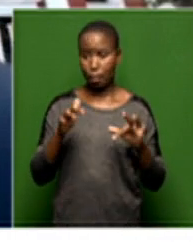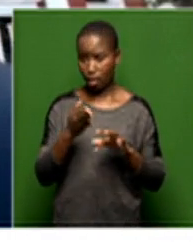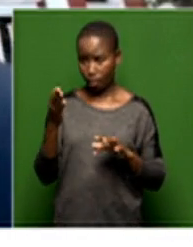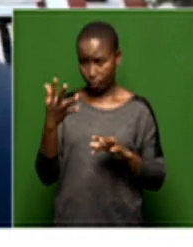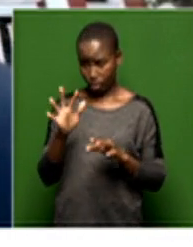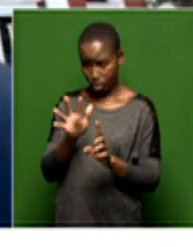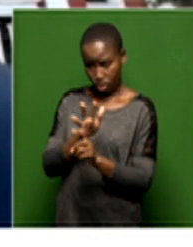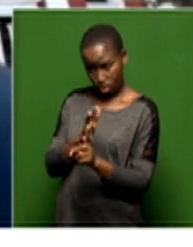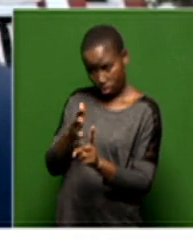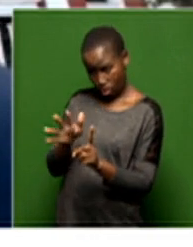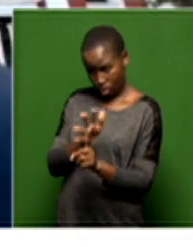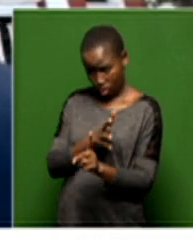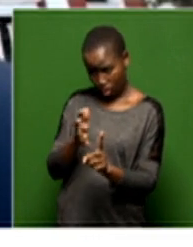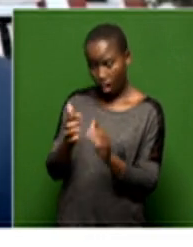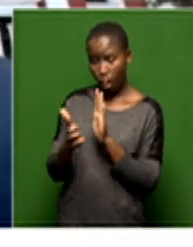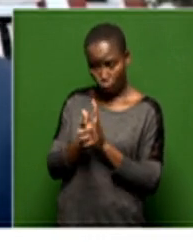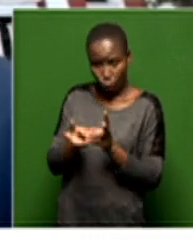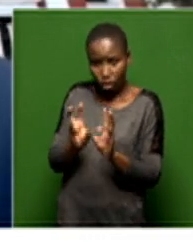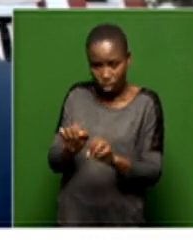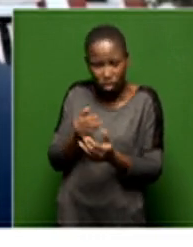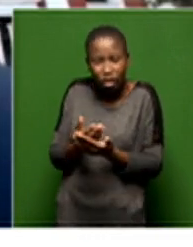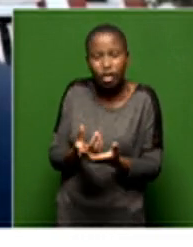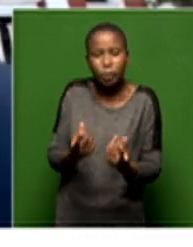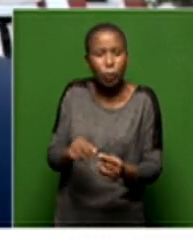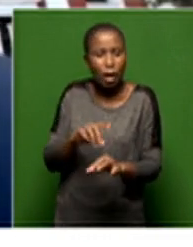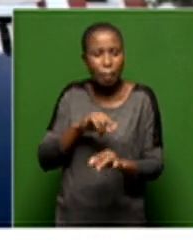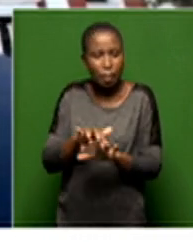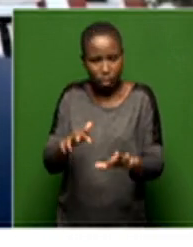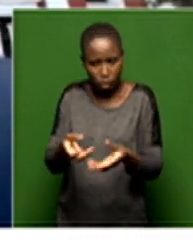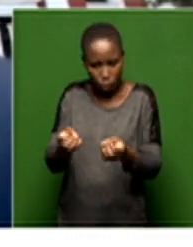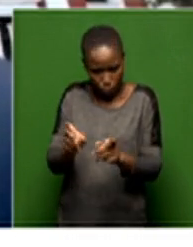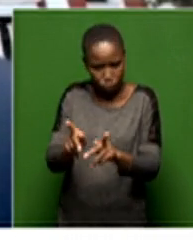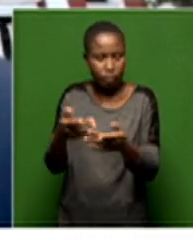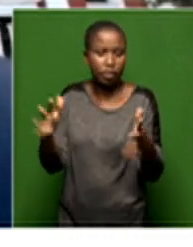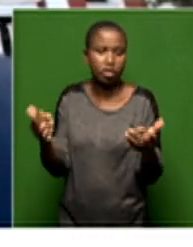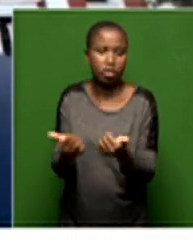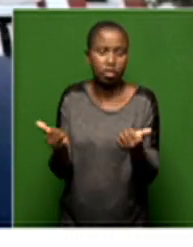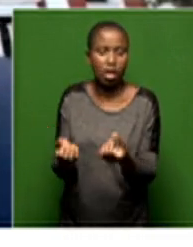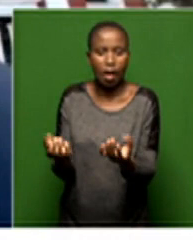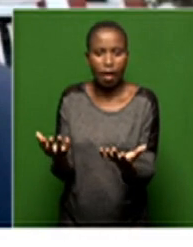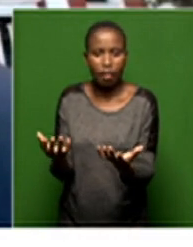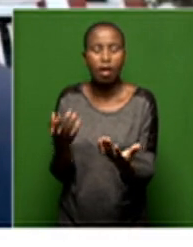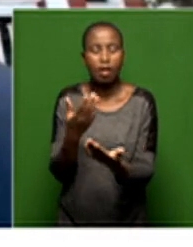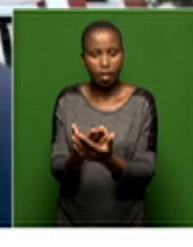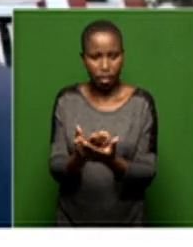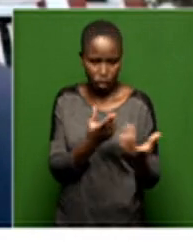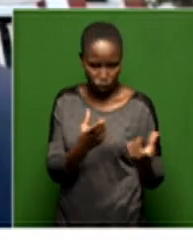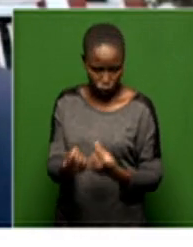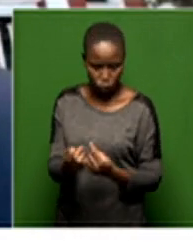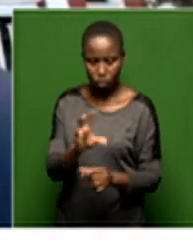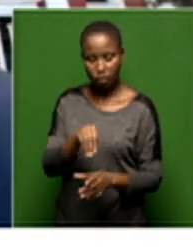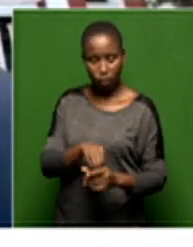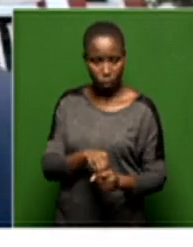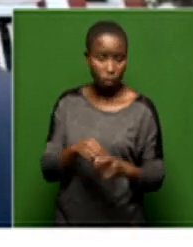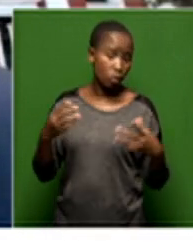legally now, because it has to happen. I mean, people were given an opportunity. They have to be pursued. But two,